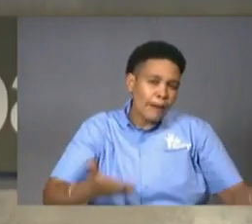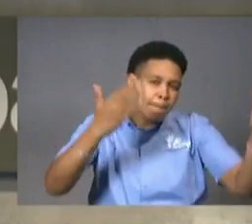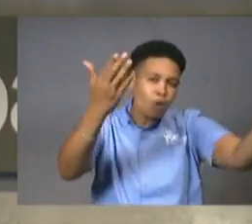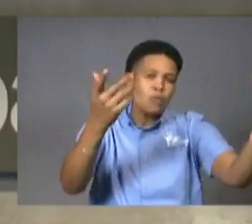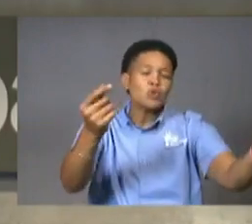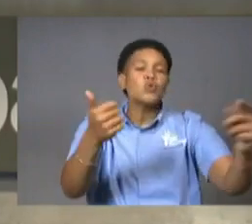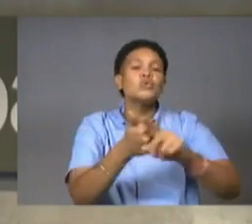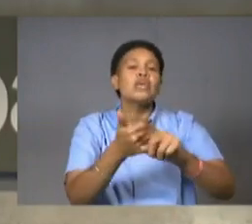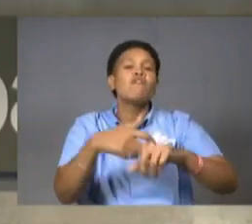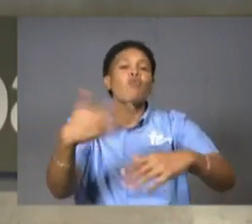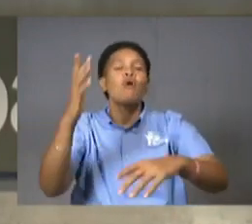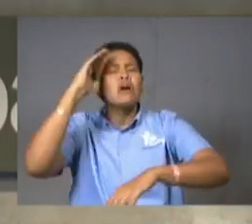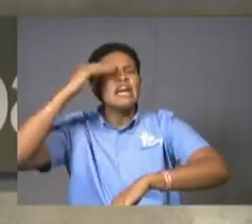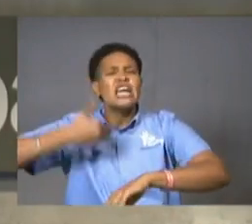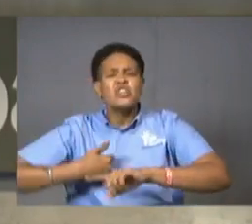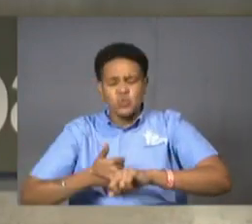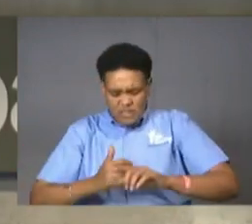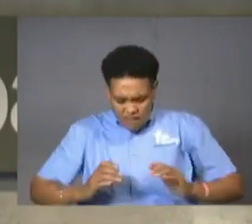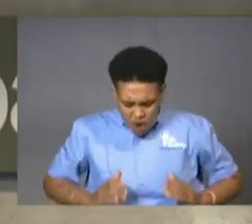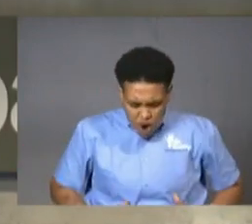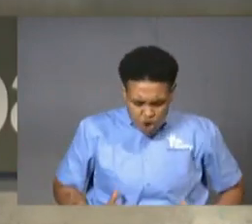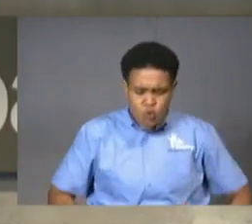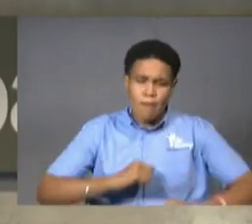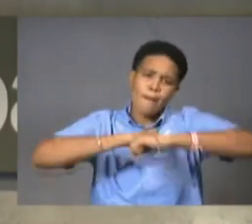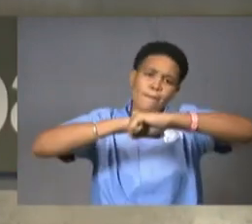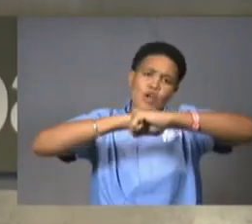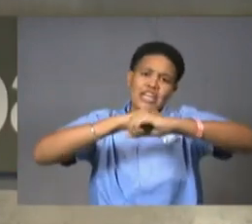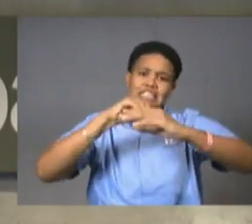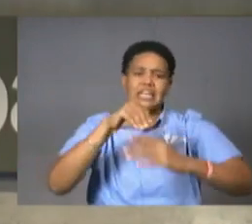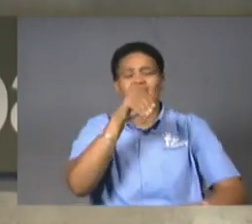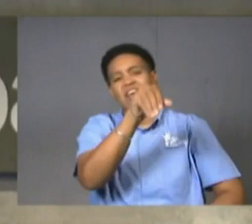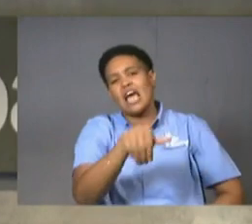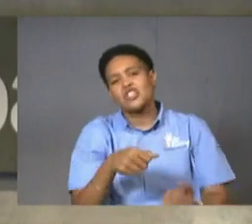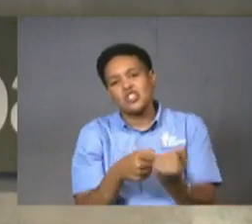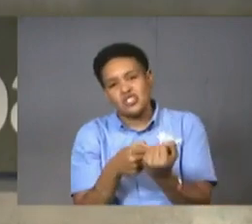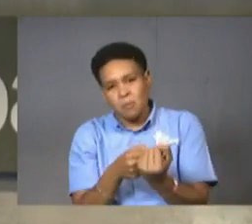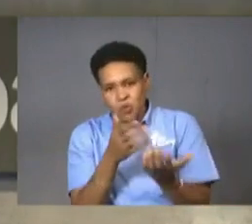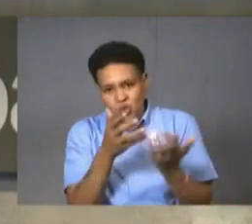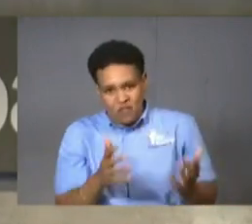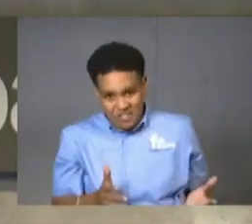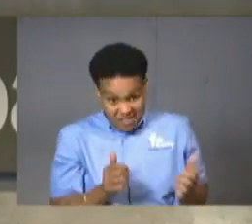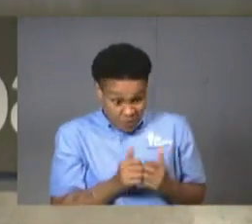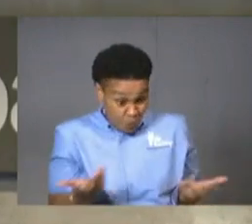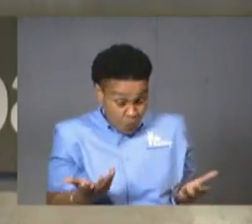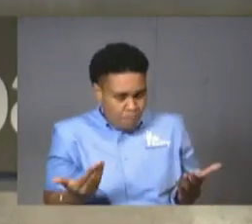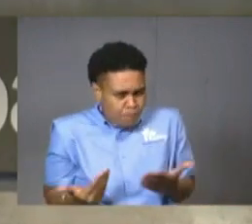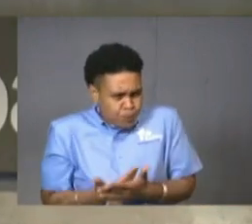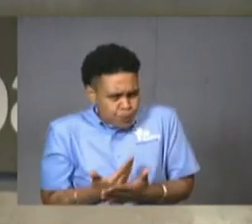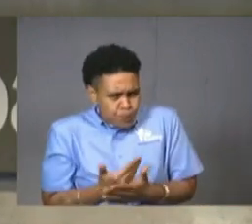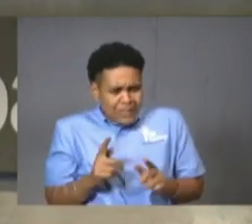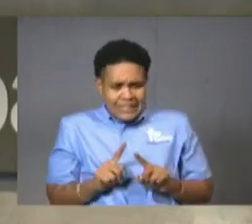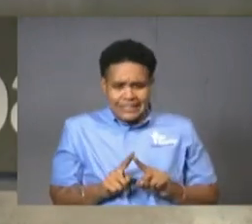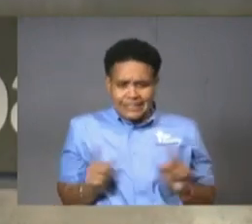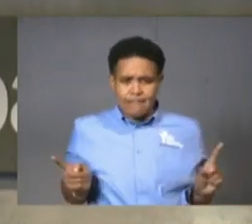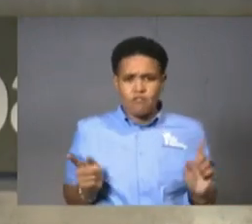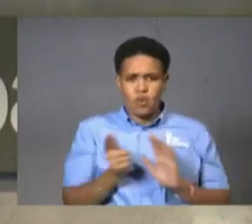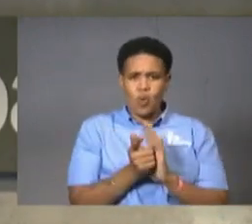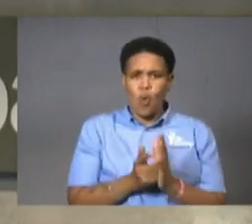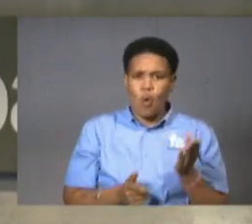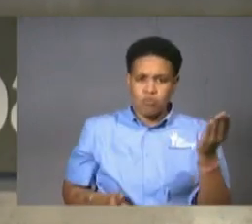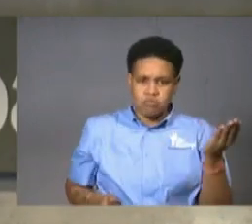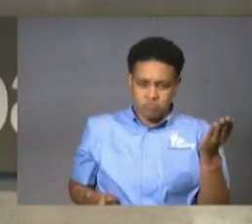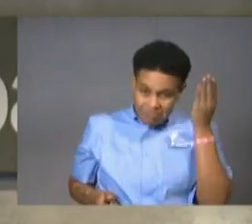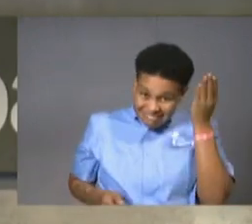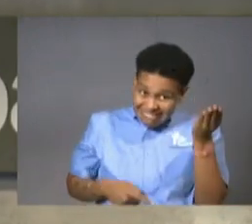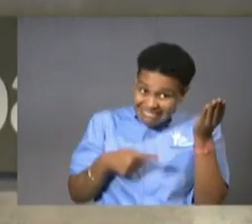to introduce consumer protection in financial services with a new and separate bill that would